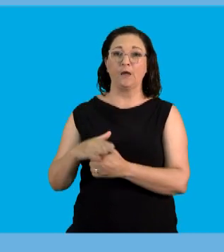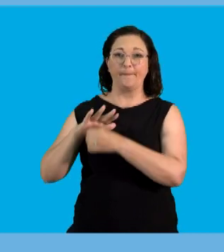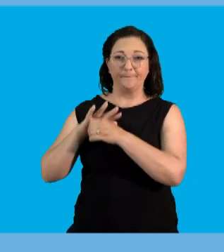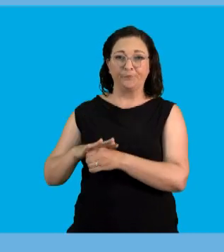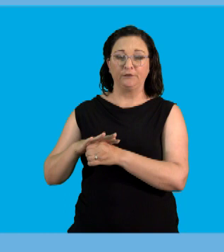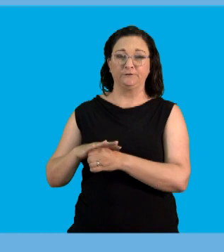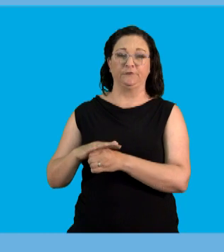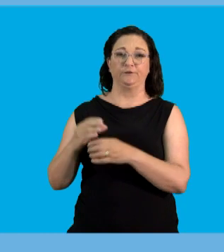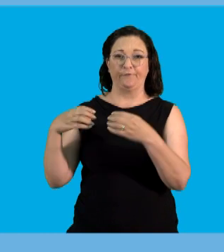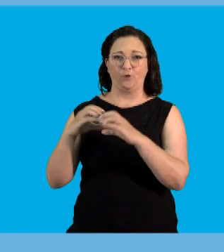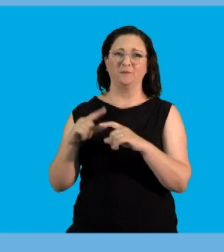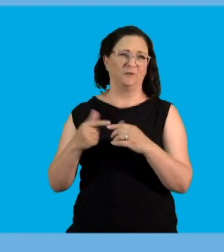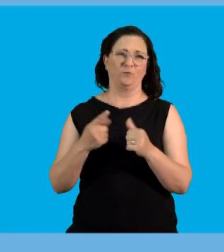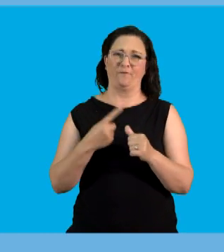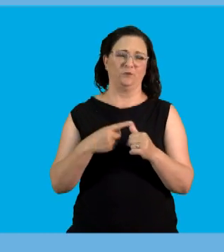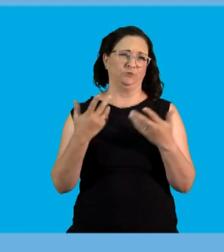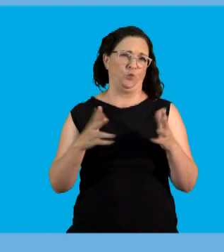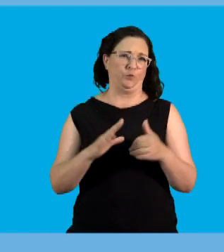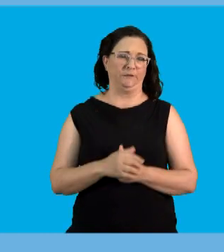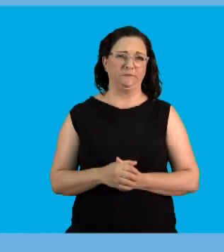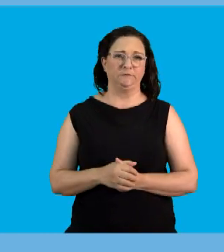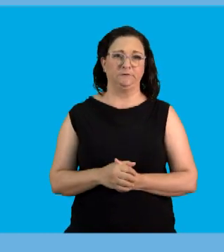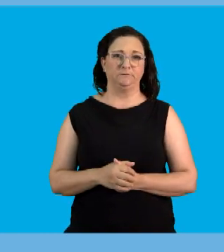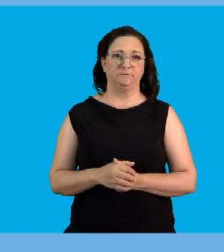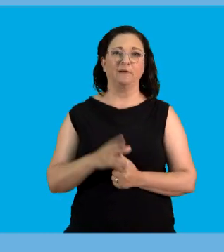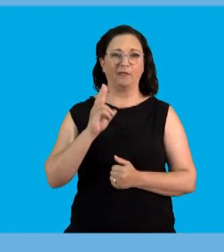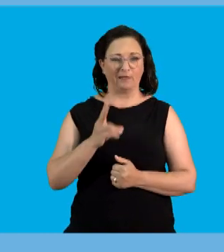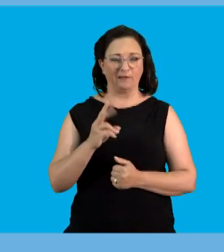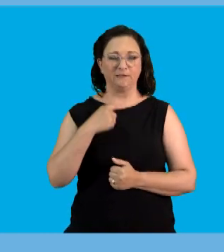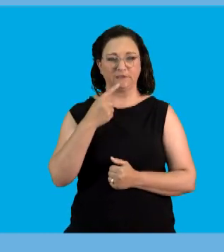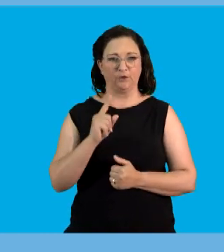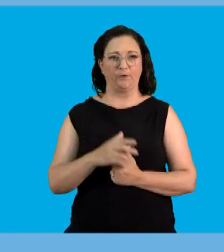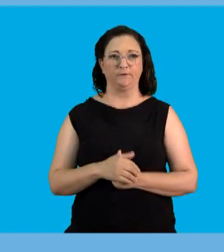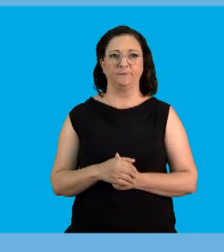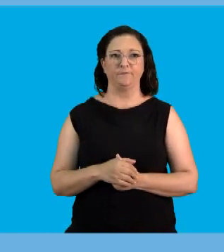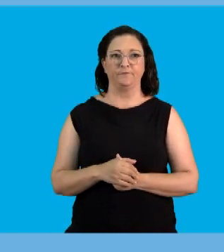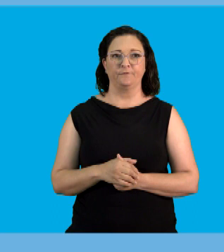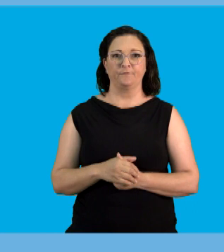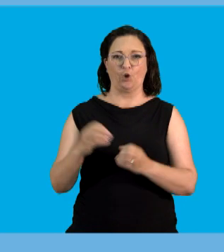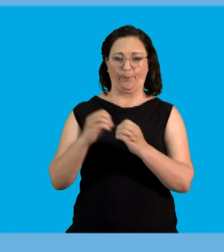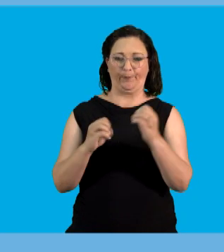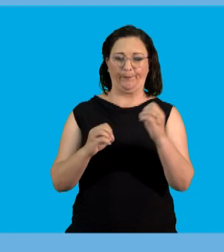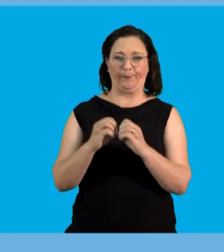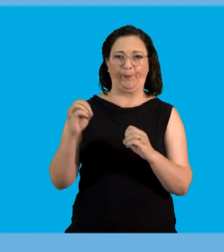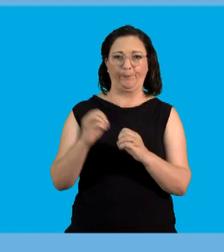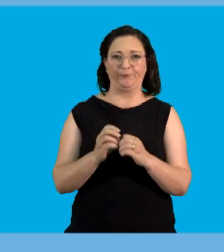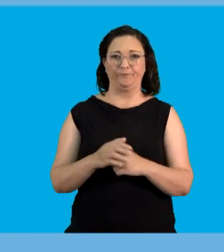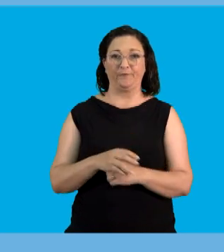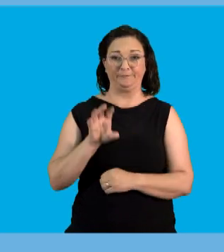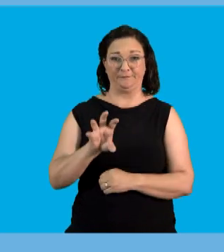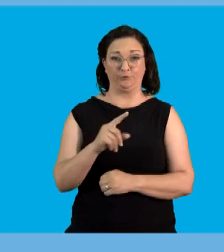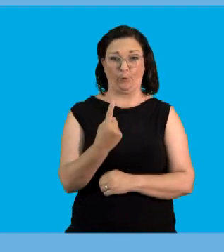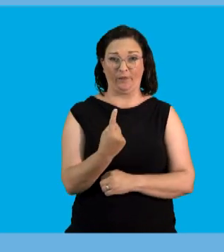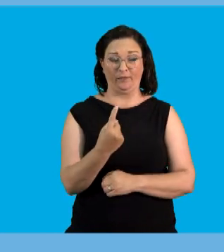lastly the pressure. We have already answered this question, but then just to quickly recap, the collisions of particles with the walls of the